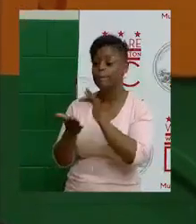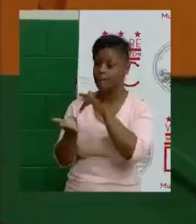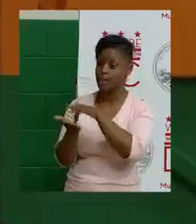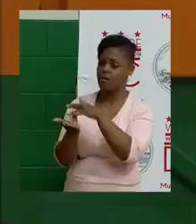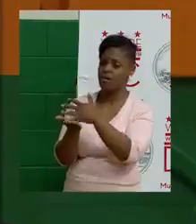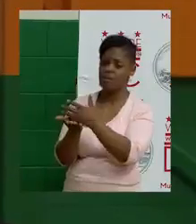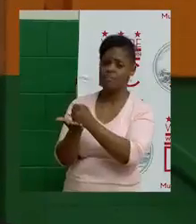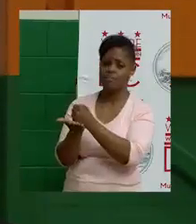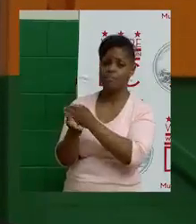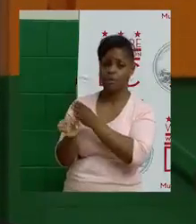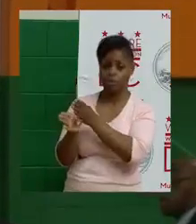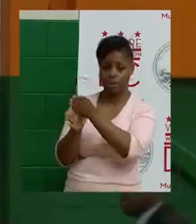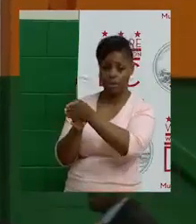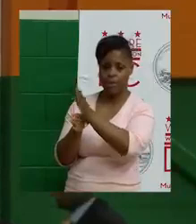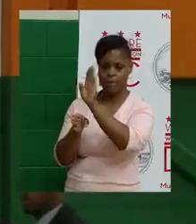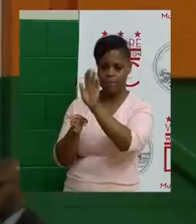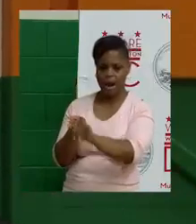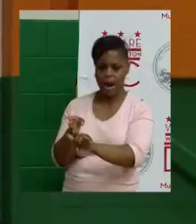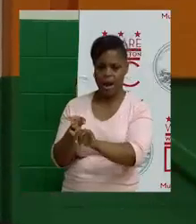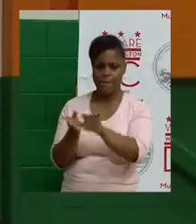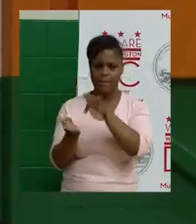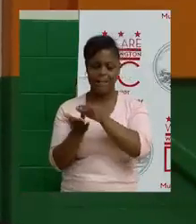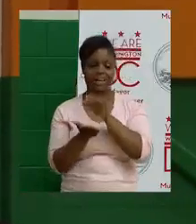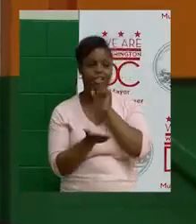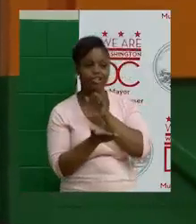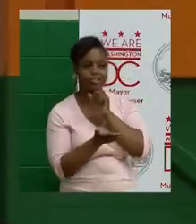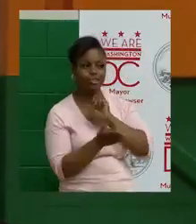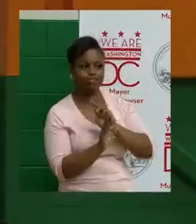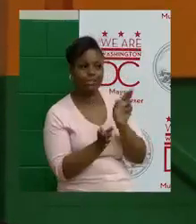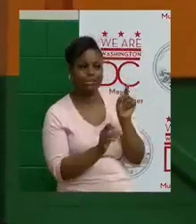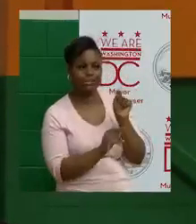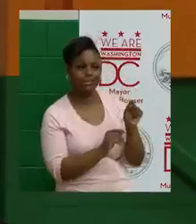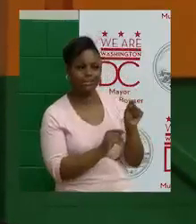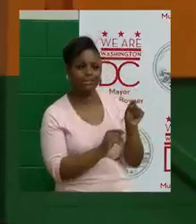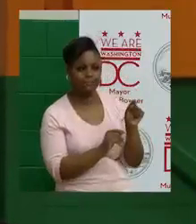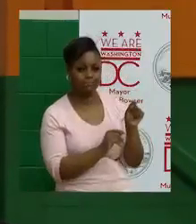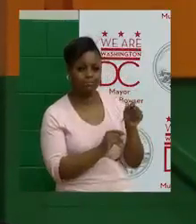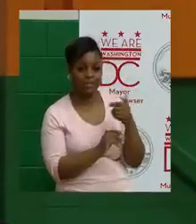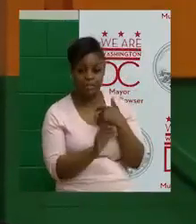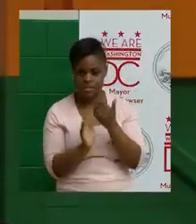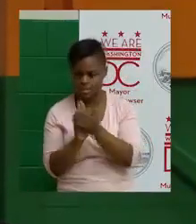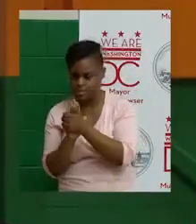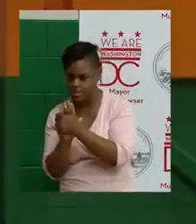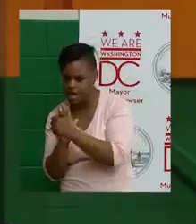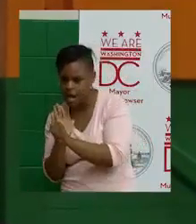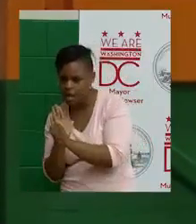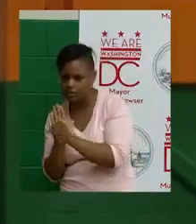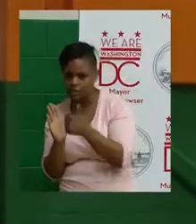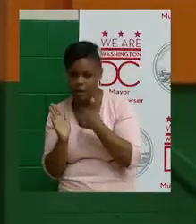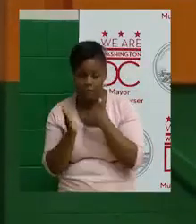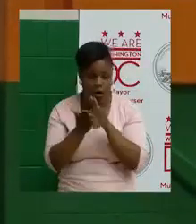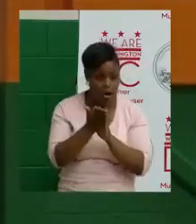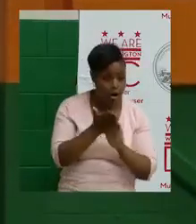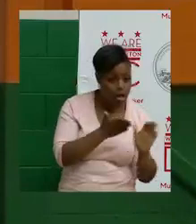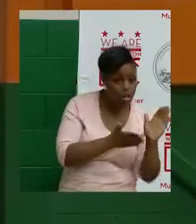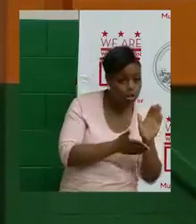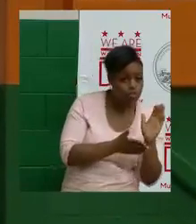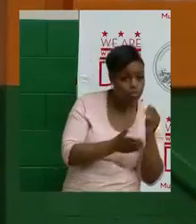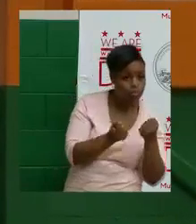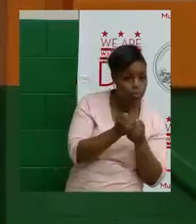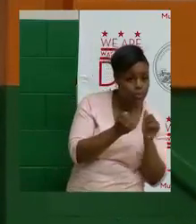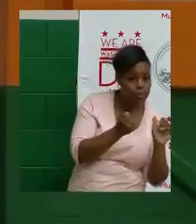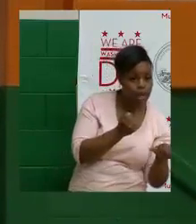to make sure that they have the skills that they need, that our secondary schools support them in doing that, and that our workforce and job